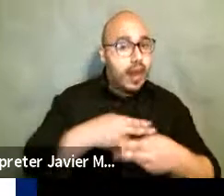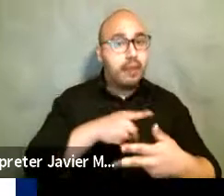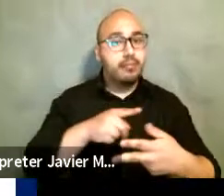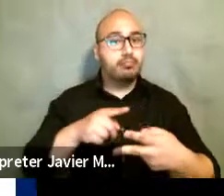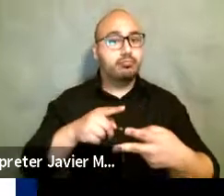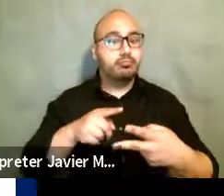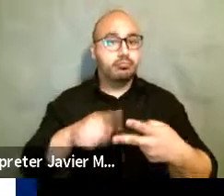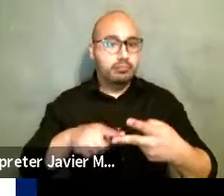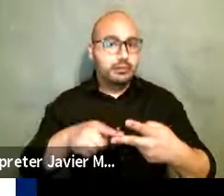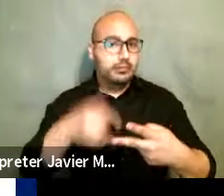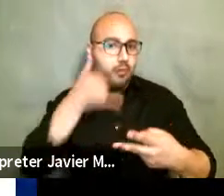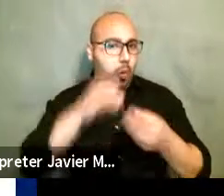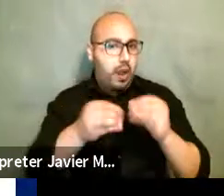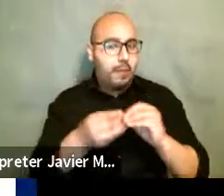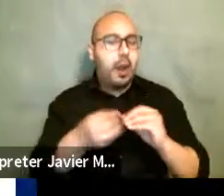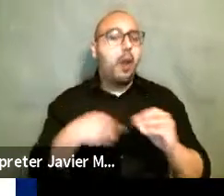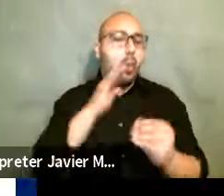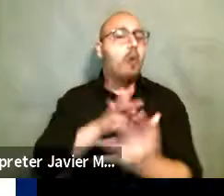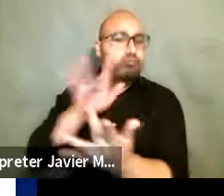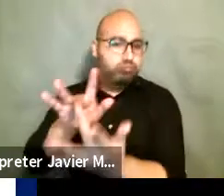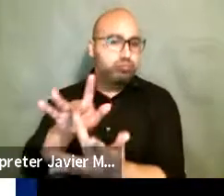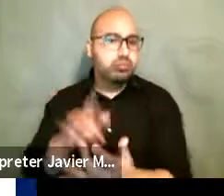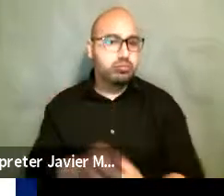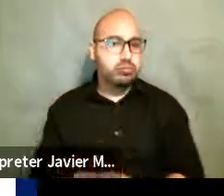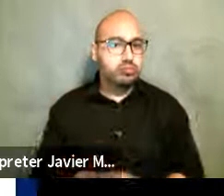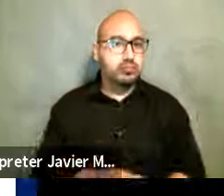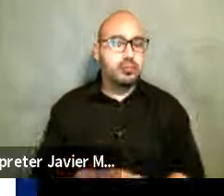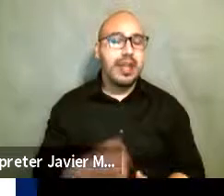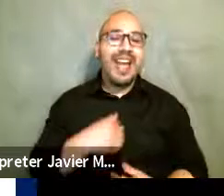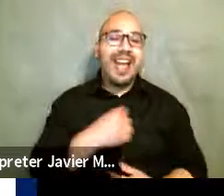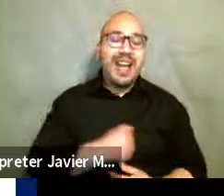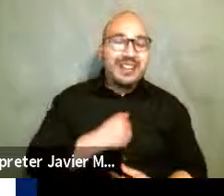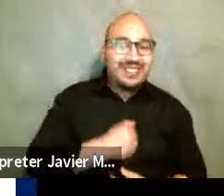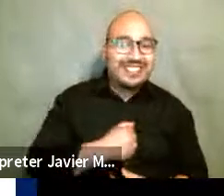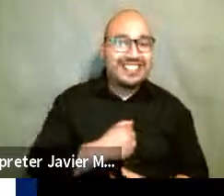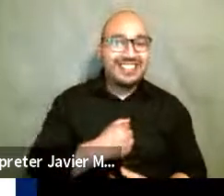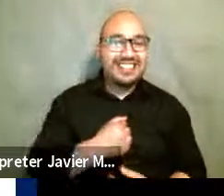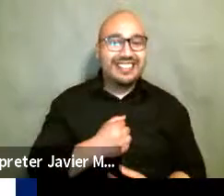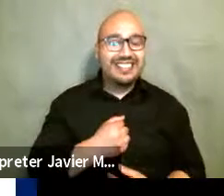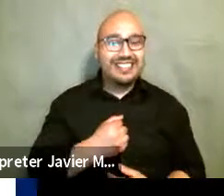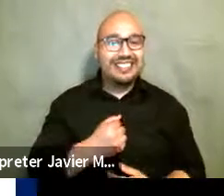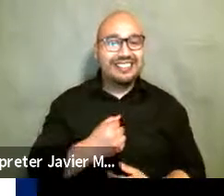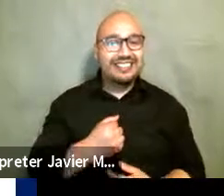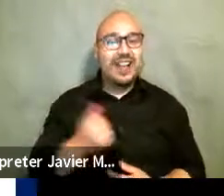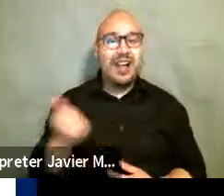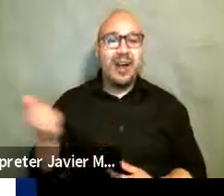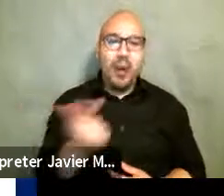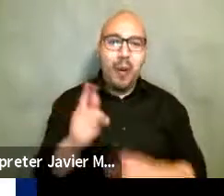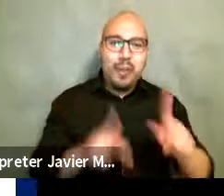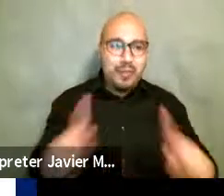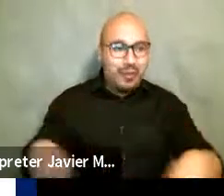will get back to you. So I'm sorry that, you have all the people I've heard from,